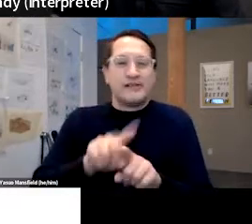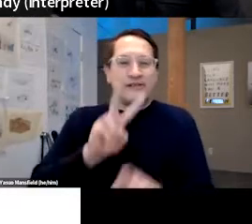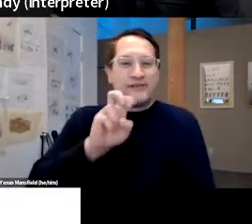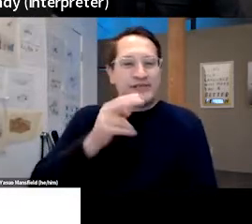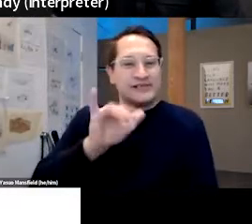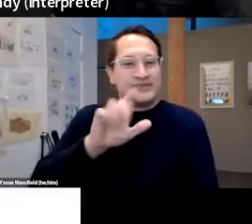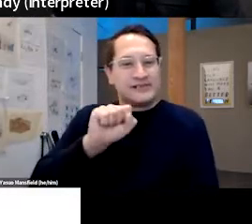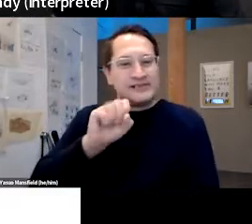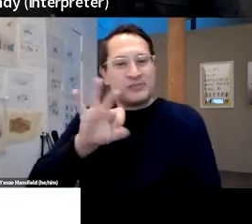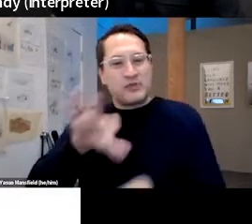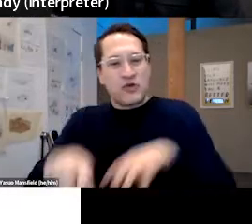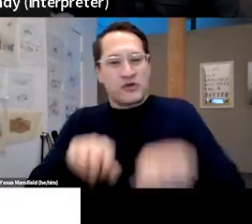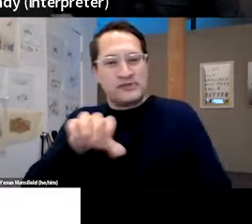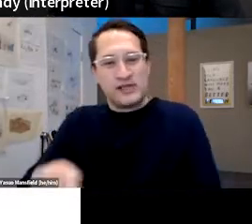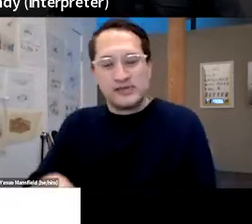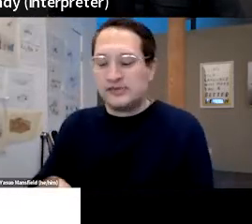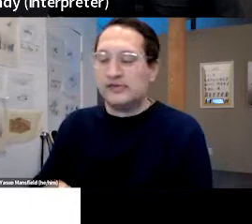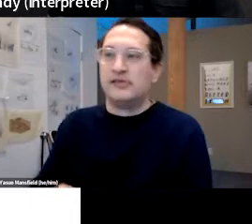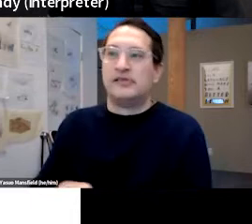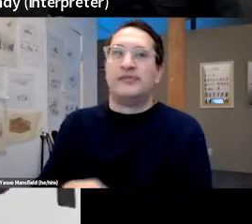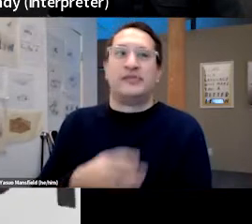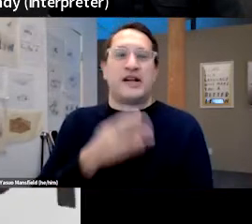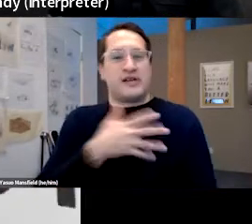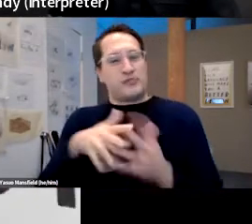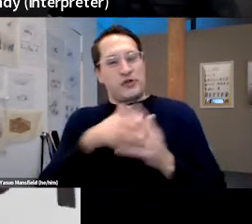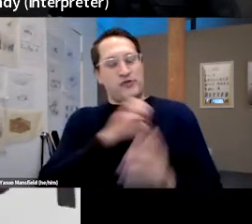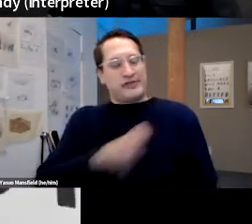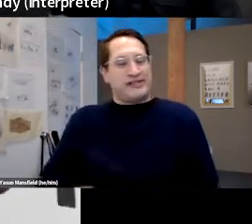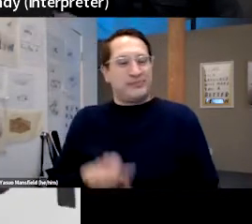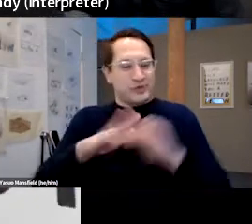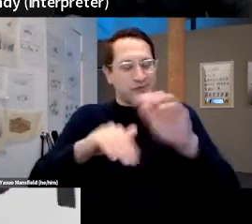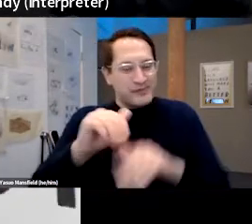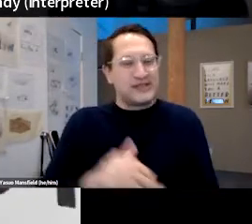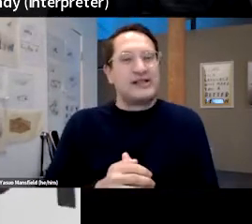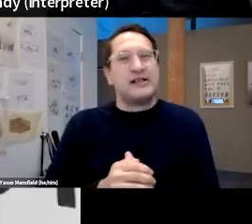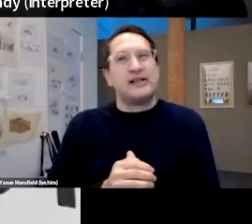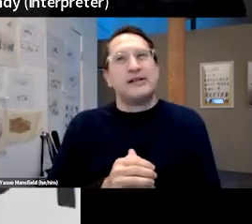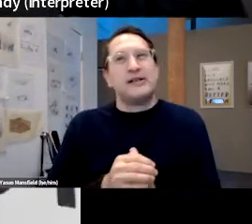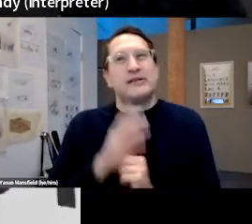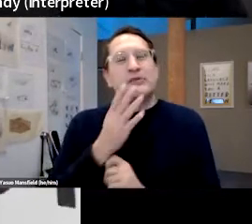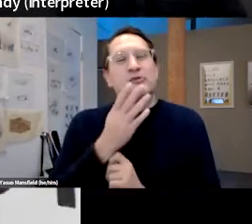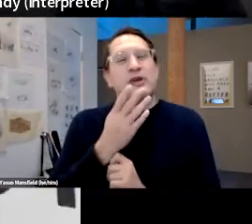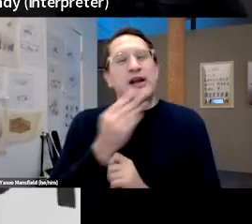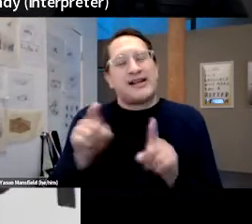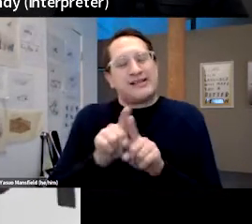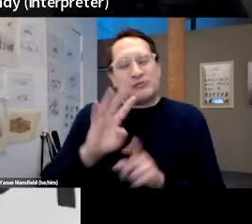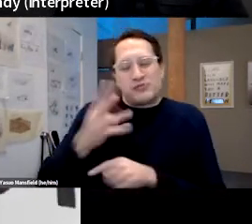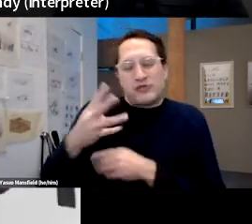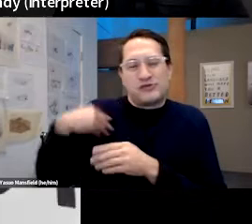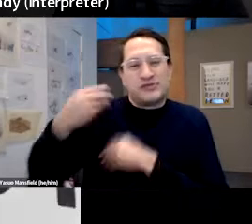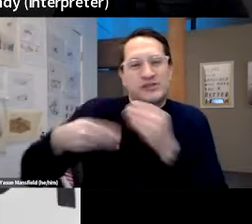this deaf school function as a vehicle of colonization. This American empire building that was